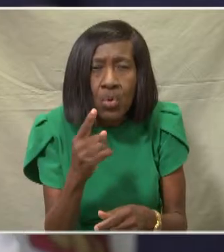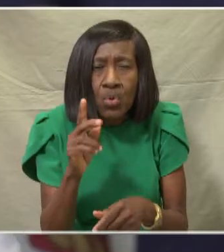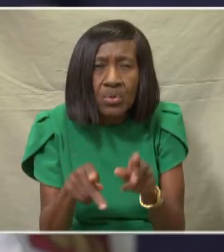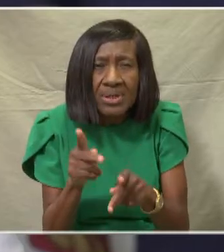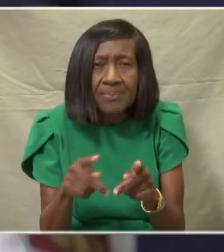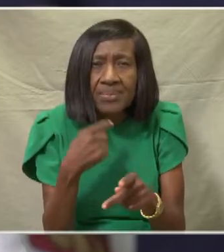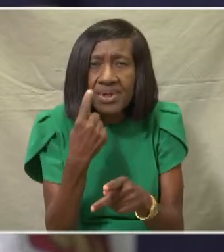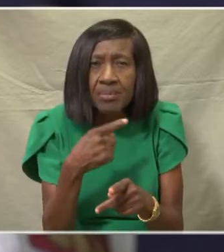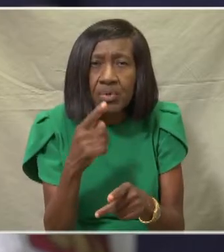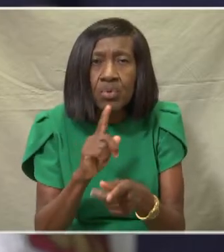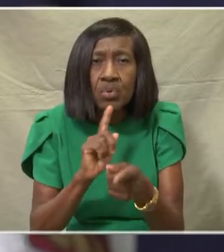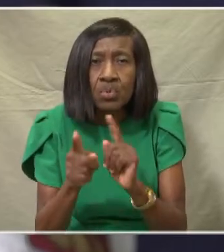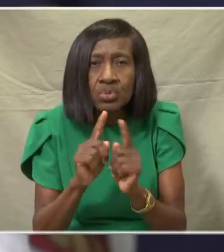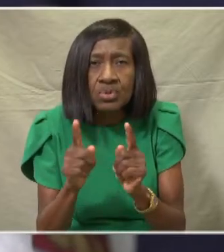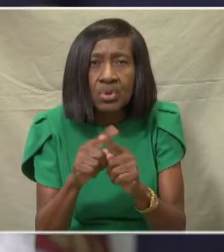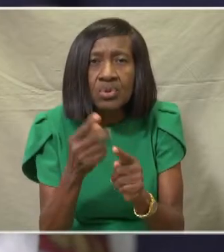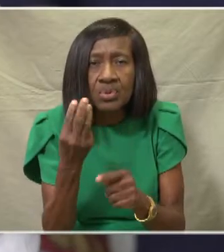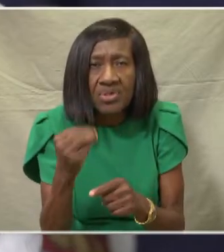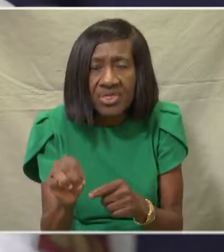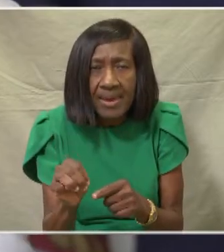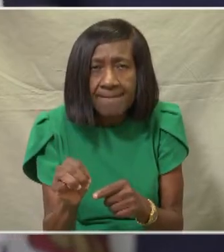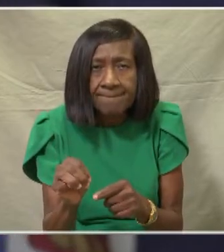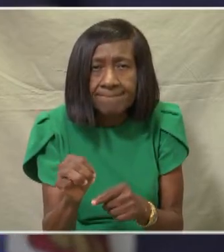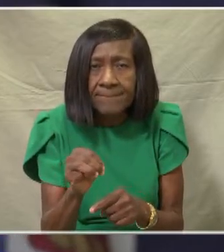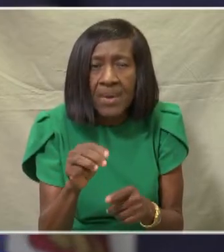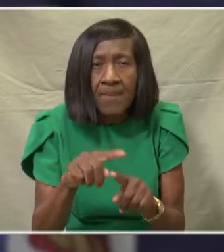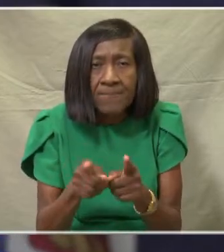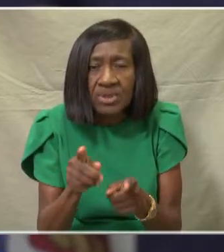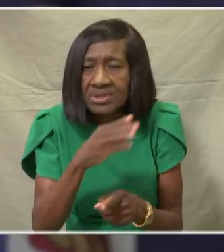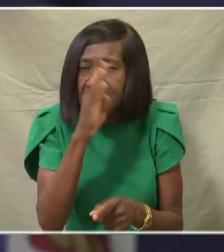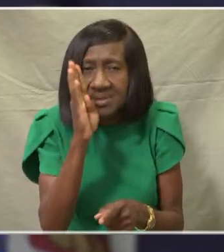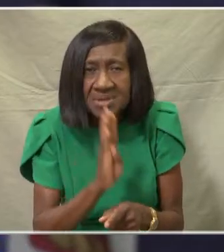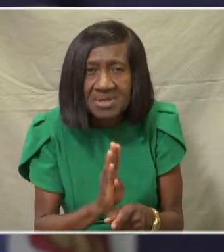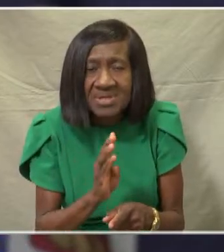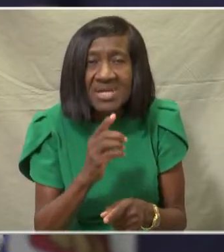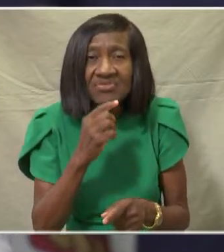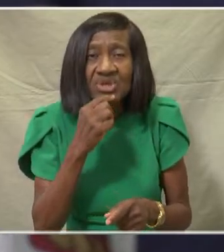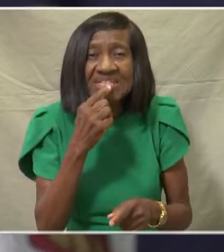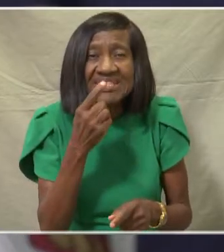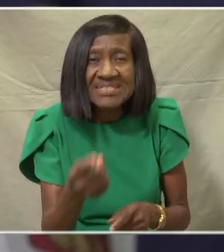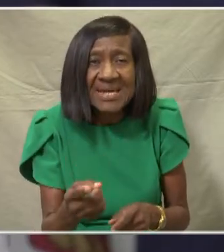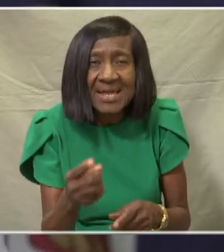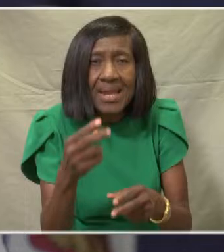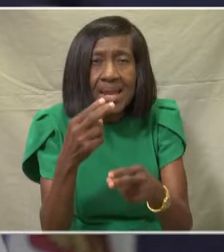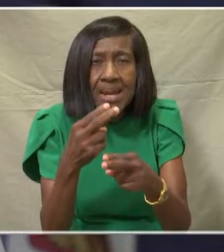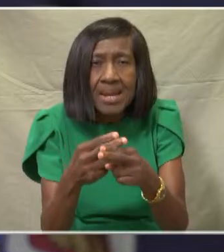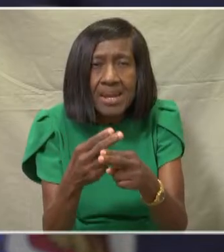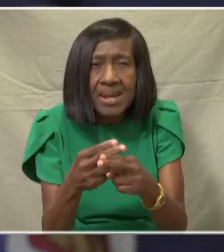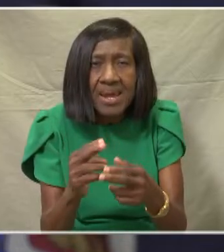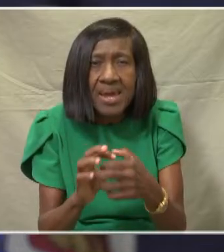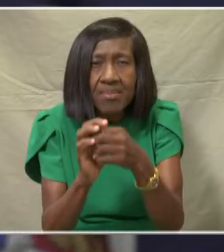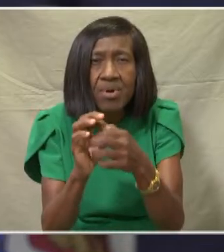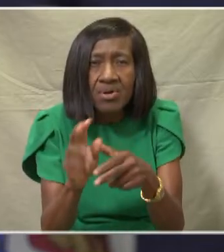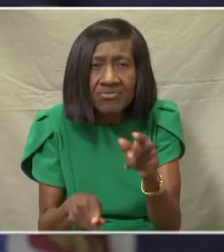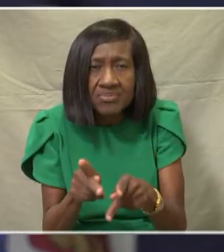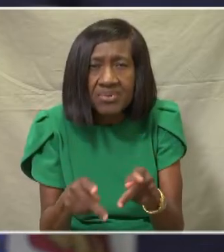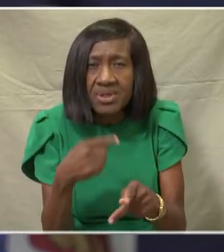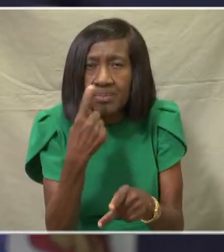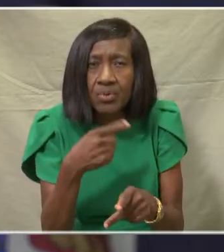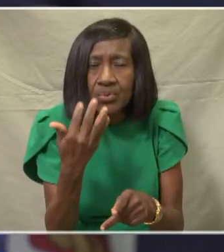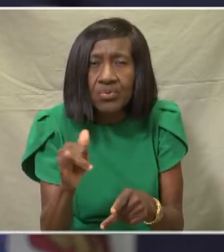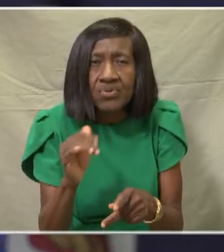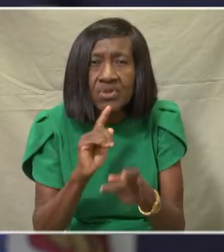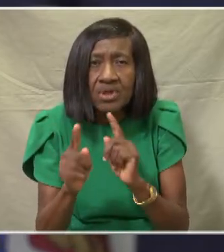impartiality, and very confidentiality. We will never mention somebody's name in a report or who we talk to. And we will be talking to a mixture